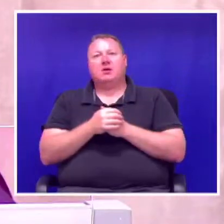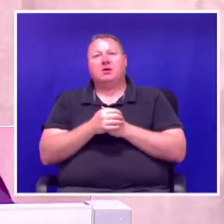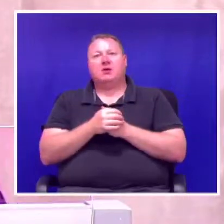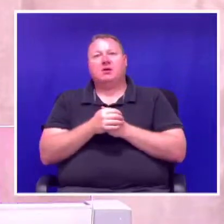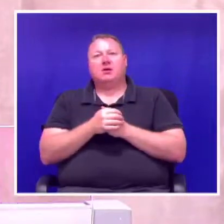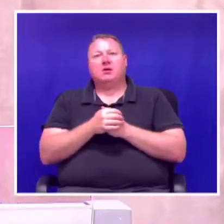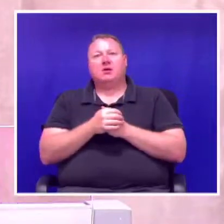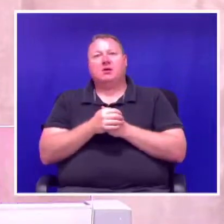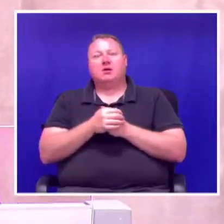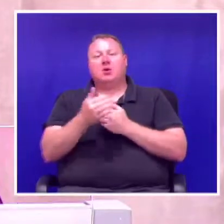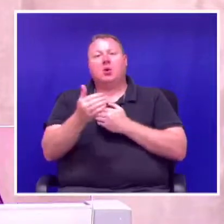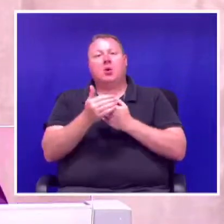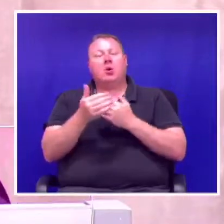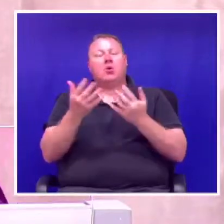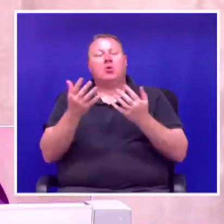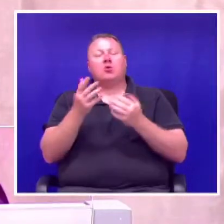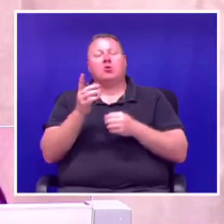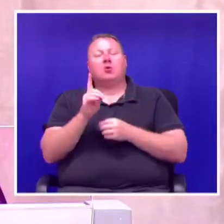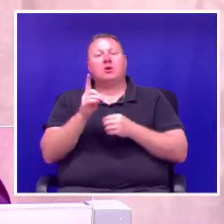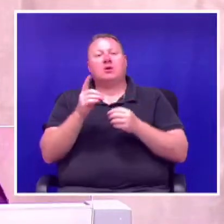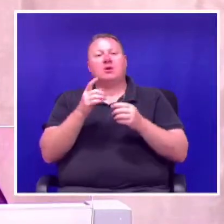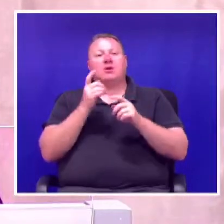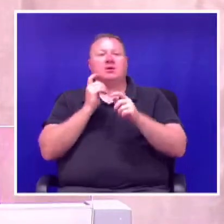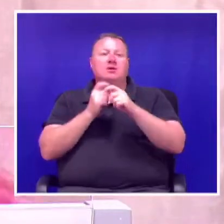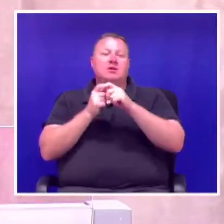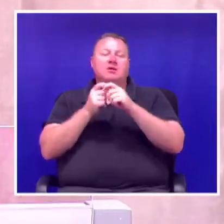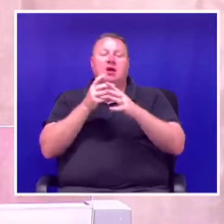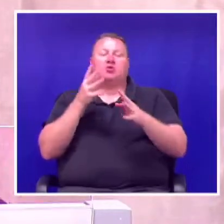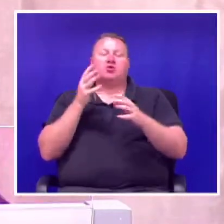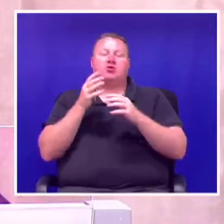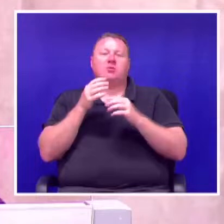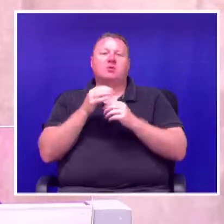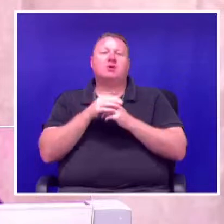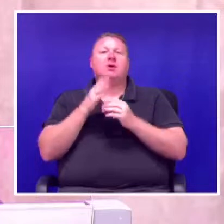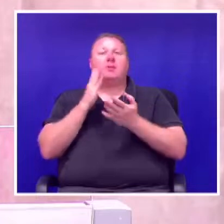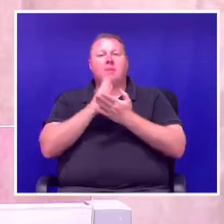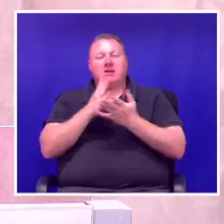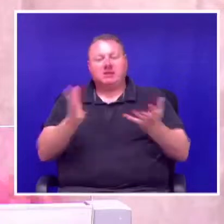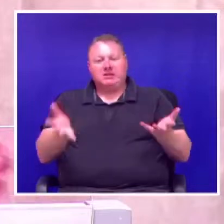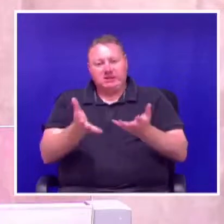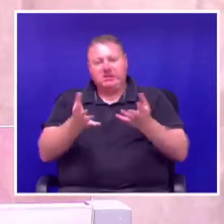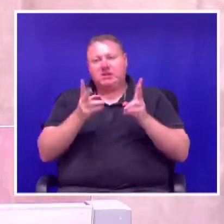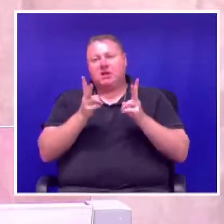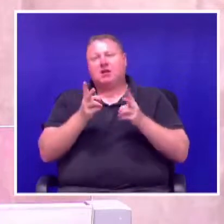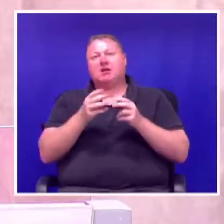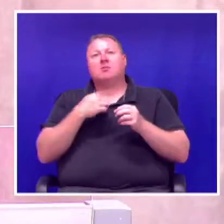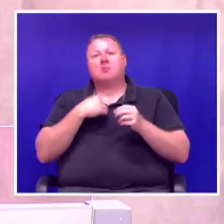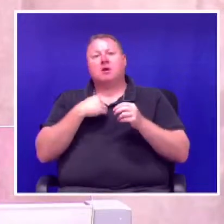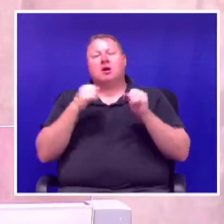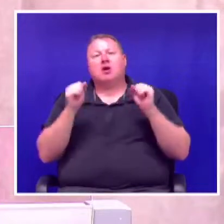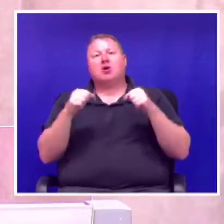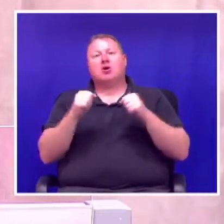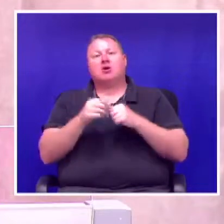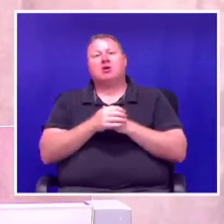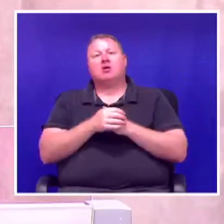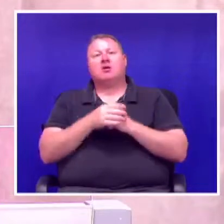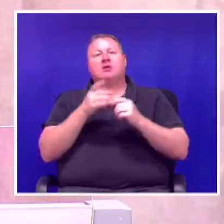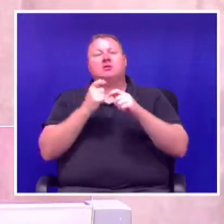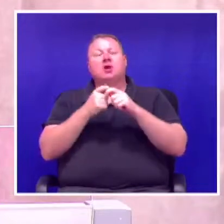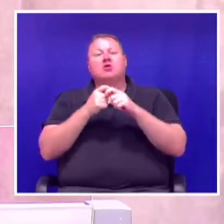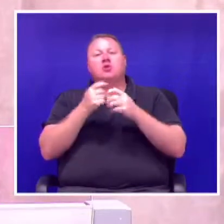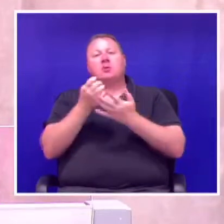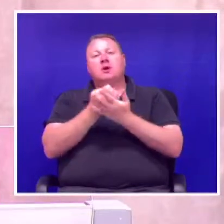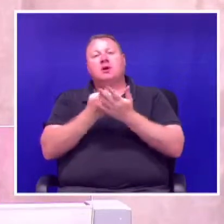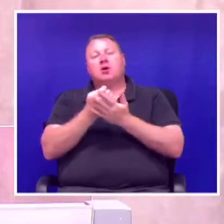closer to townships. Those must be revitalized. So I agree with you. Township economy,